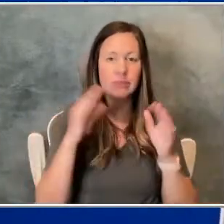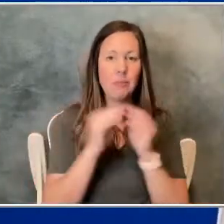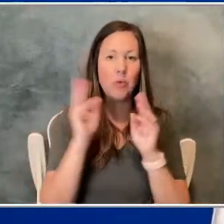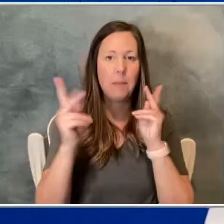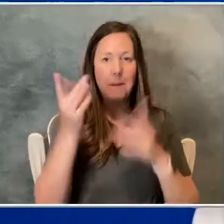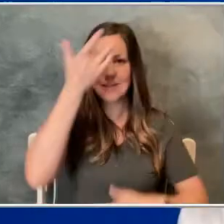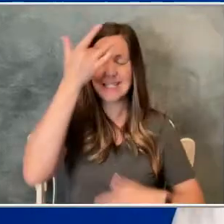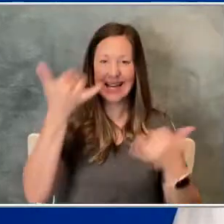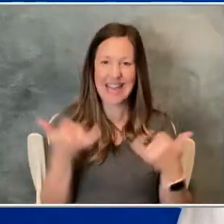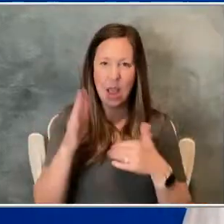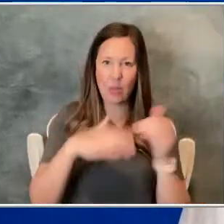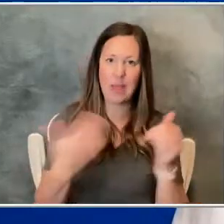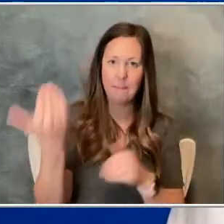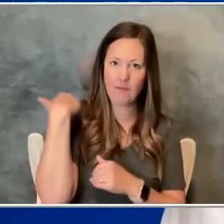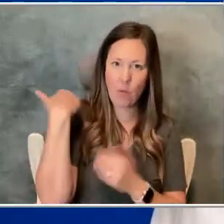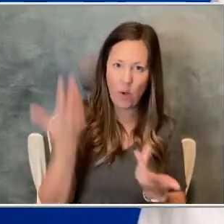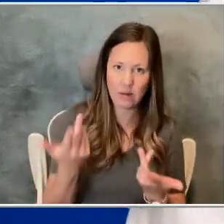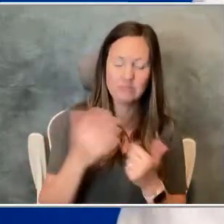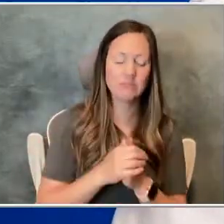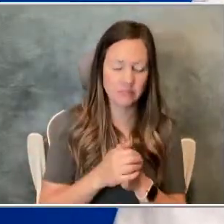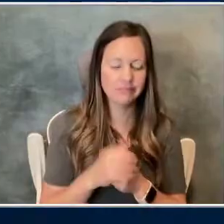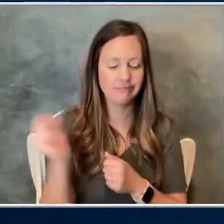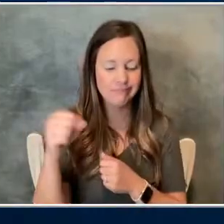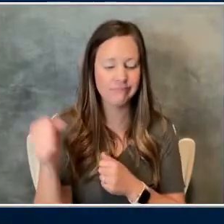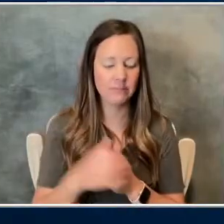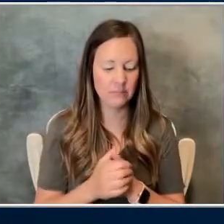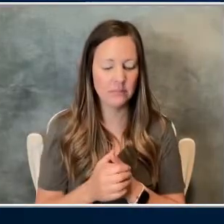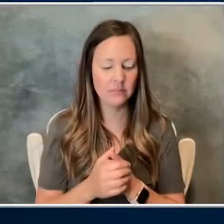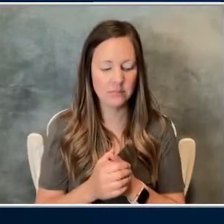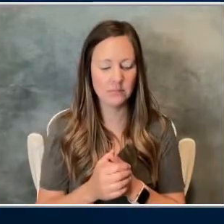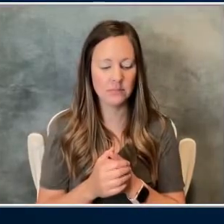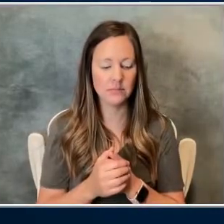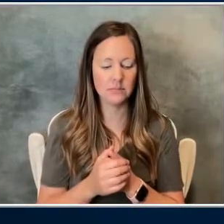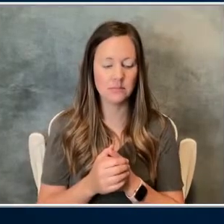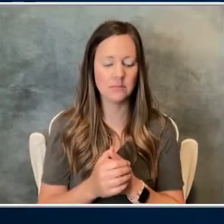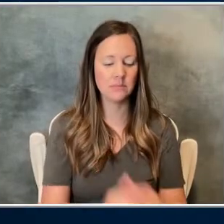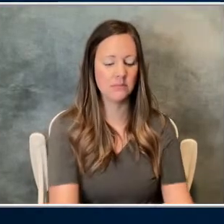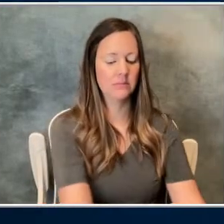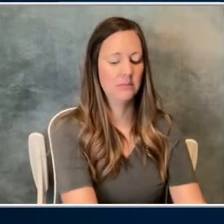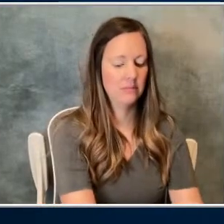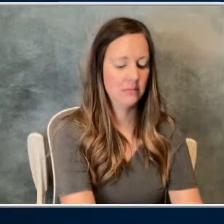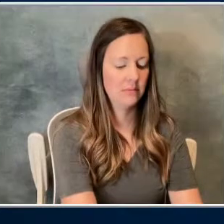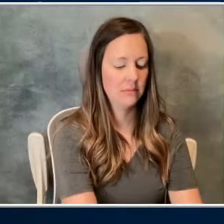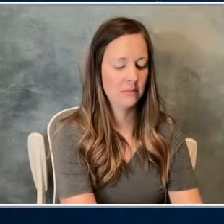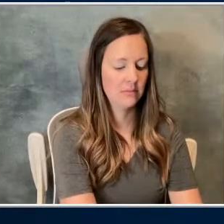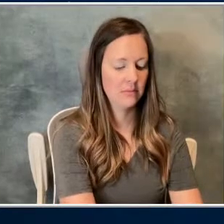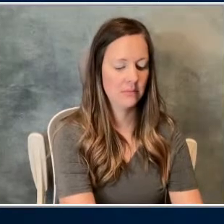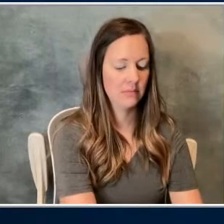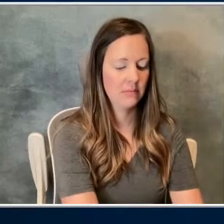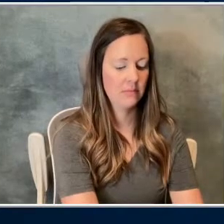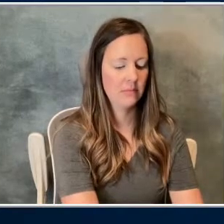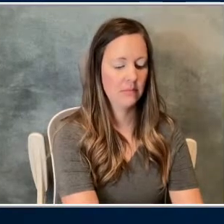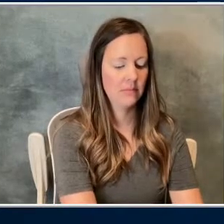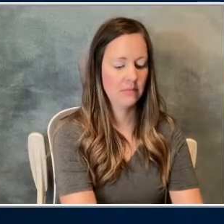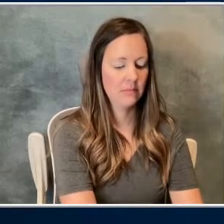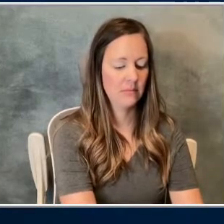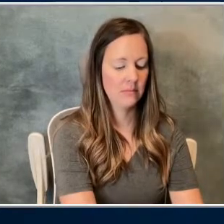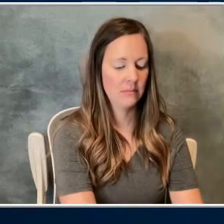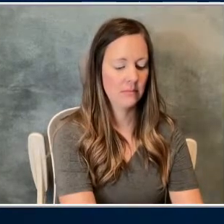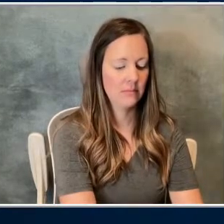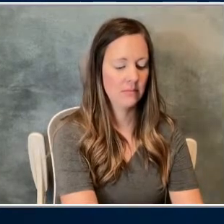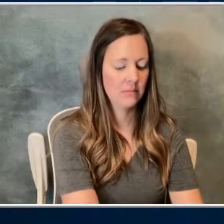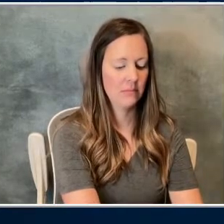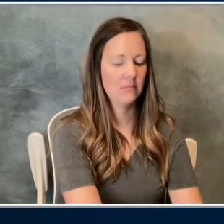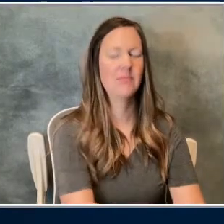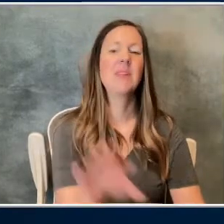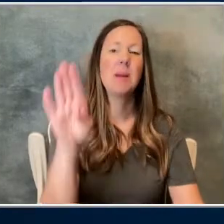than had been the previous couple months, for sure. And we talk about some of the different variants. We hear about XBB and now BA 2.86. It feels